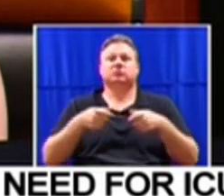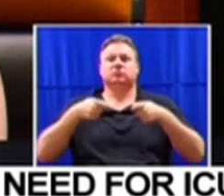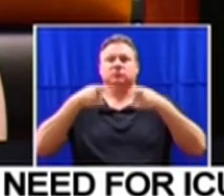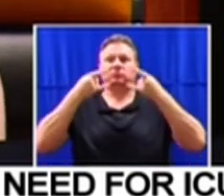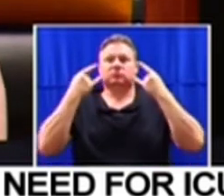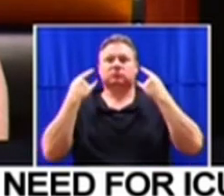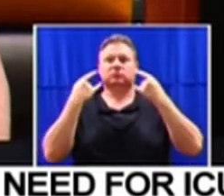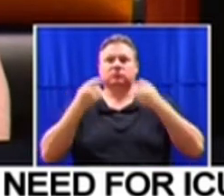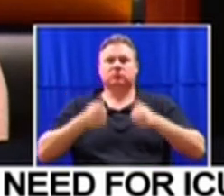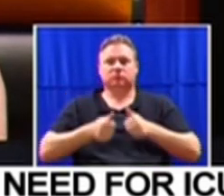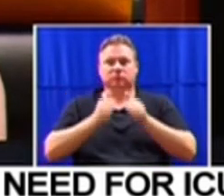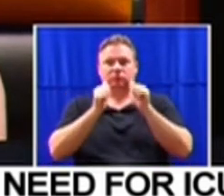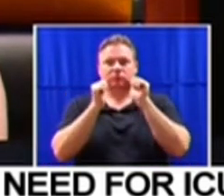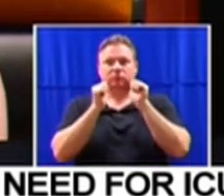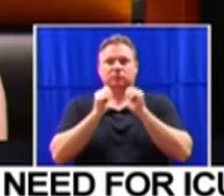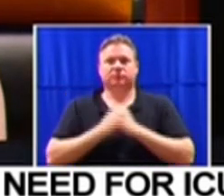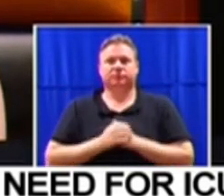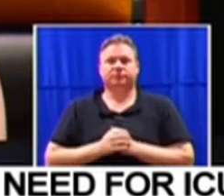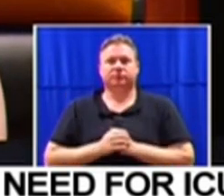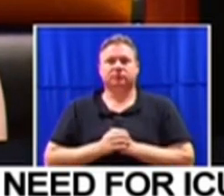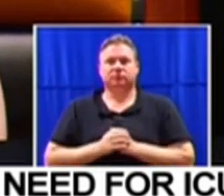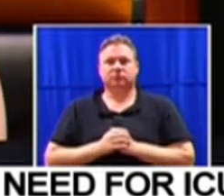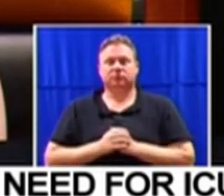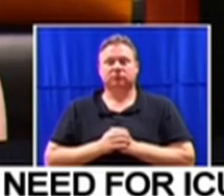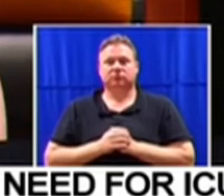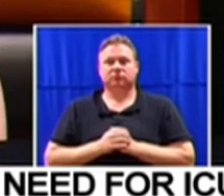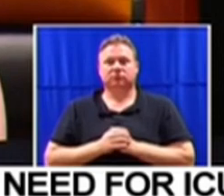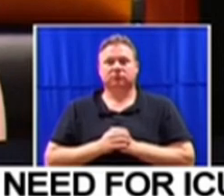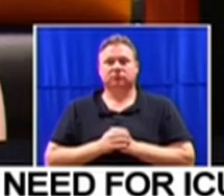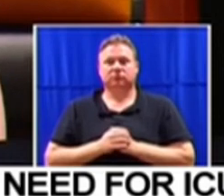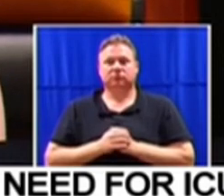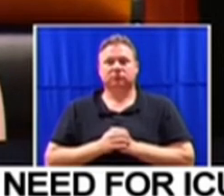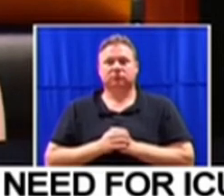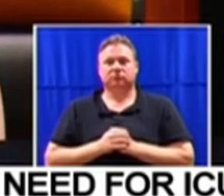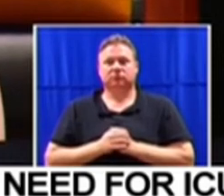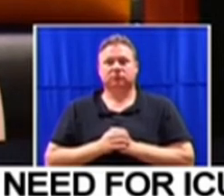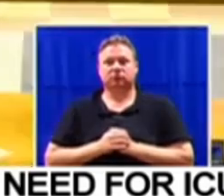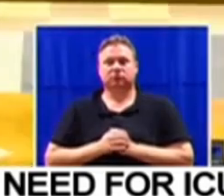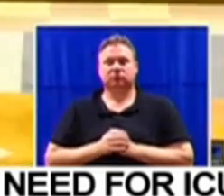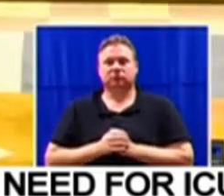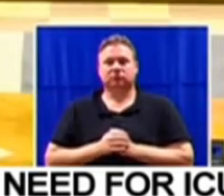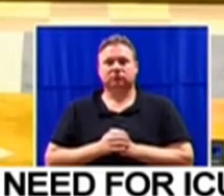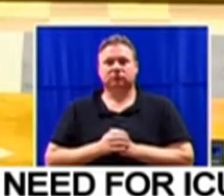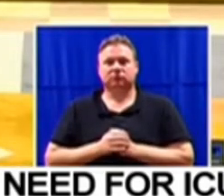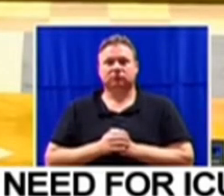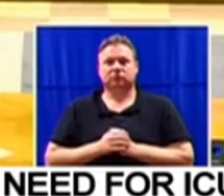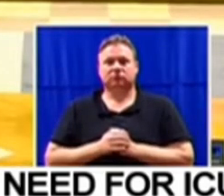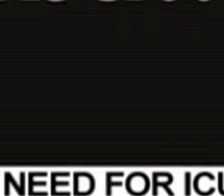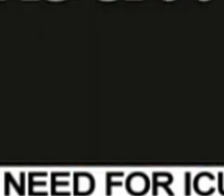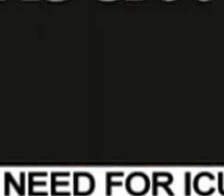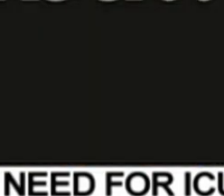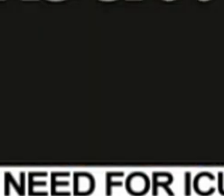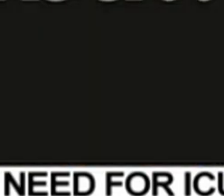making. Please. Mekharube, you are next.